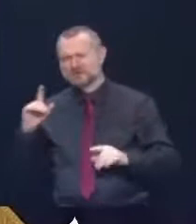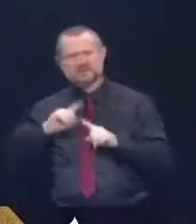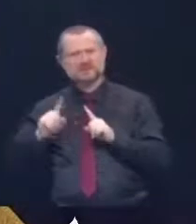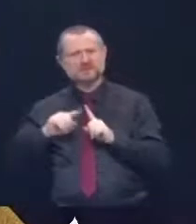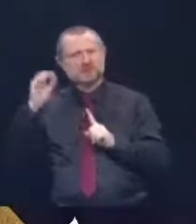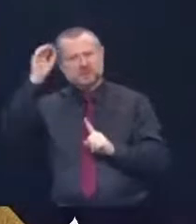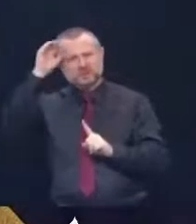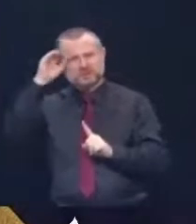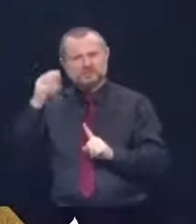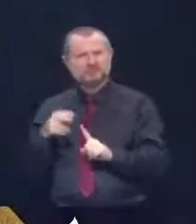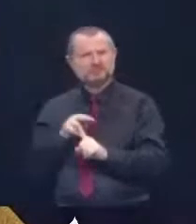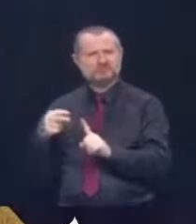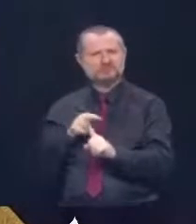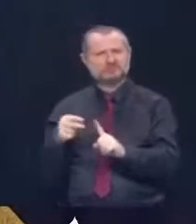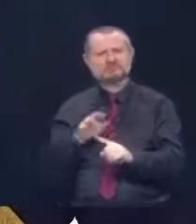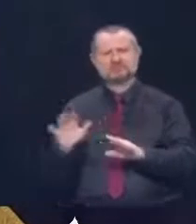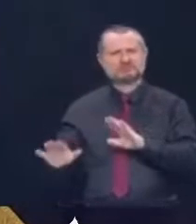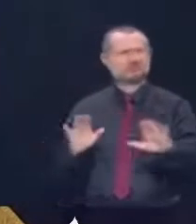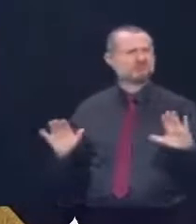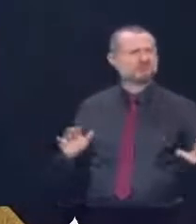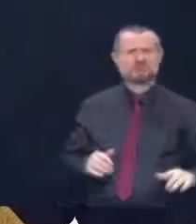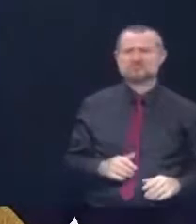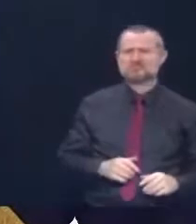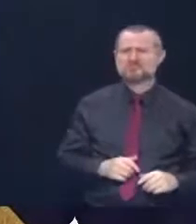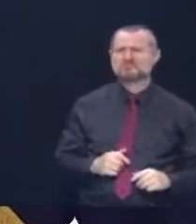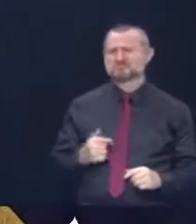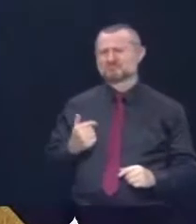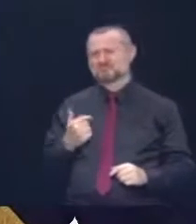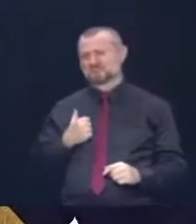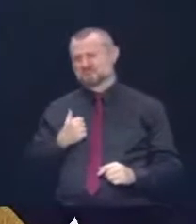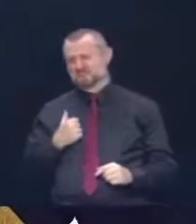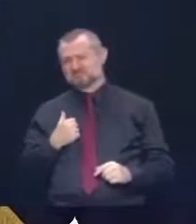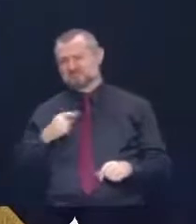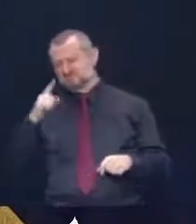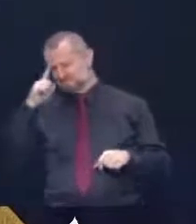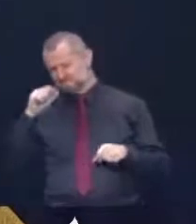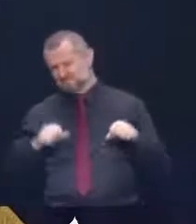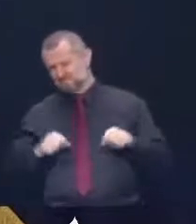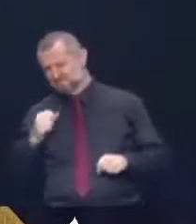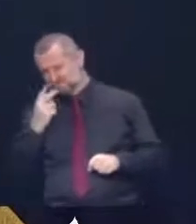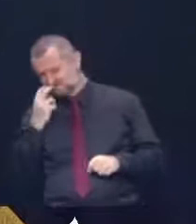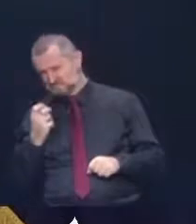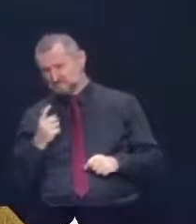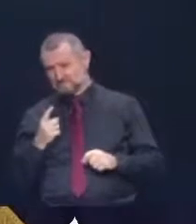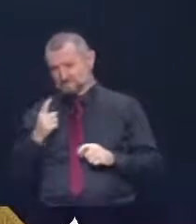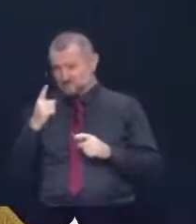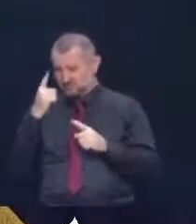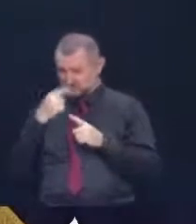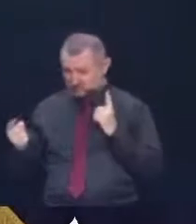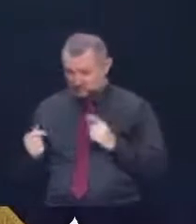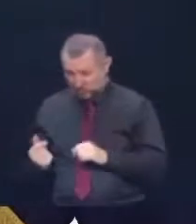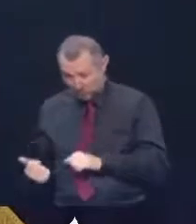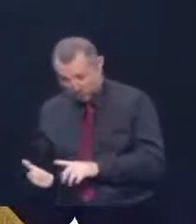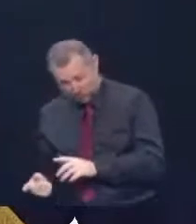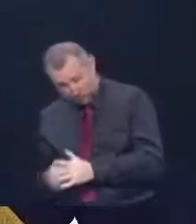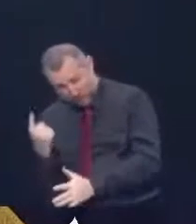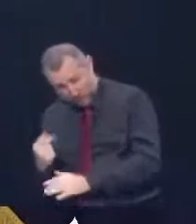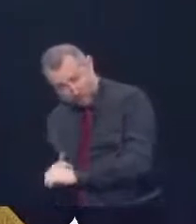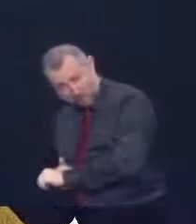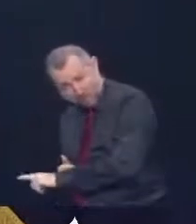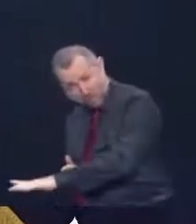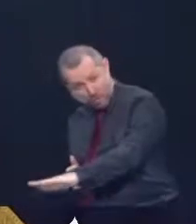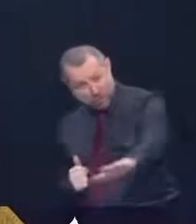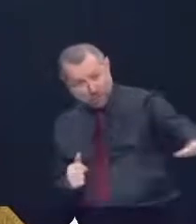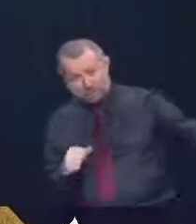So I don't think there's ever been a situation where I disagreed with every Senate